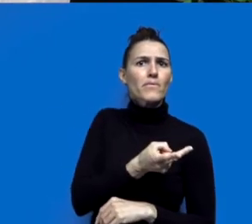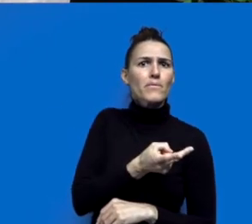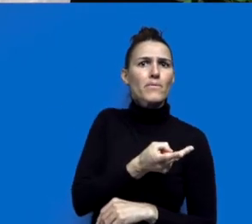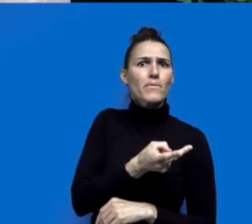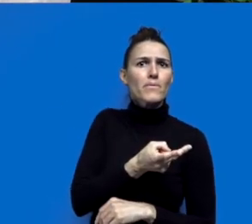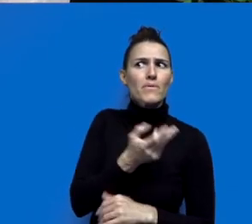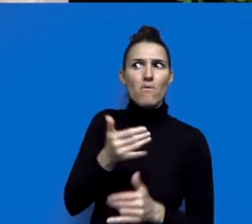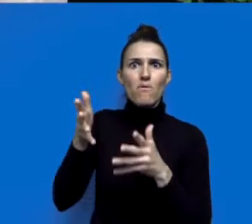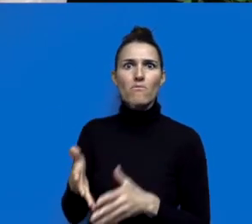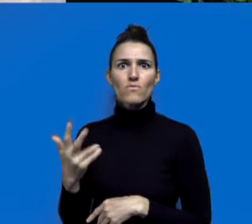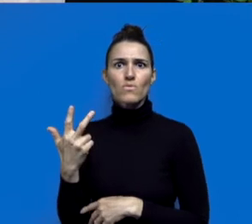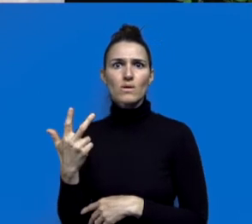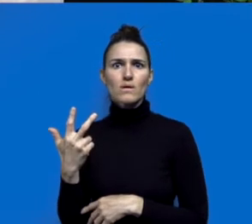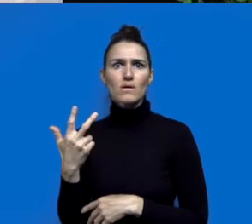two.